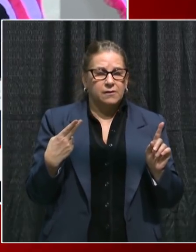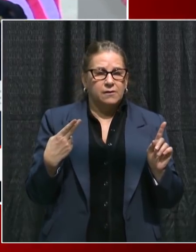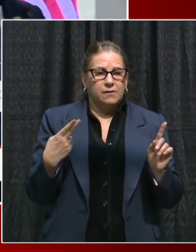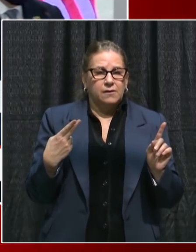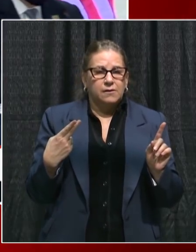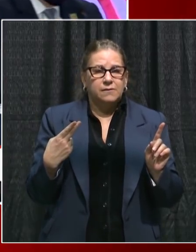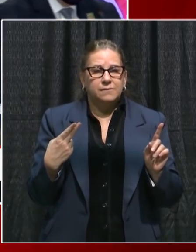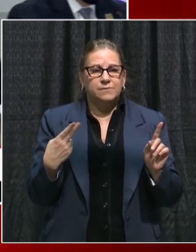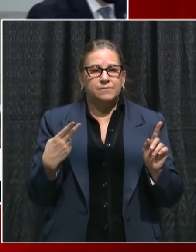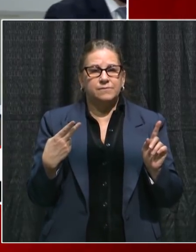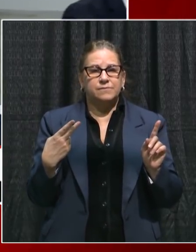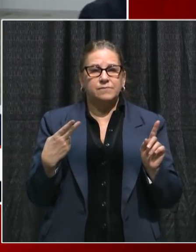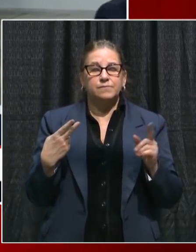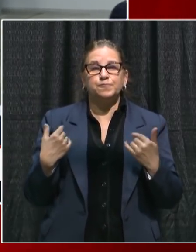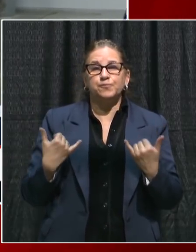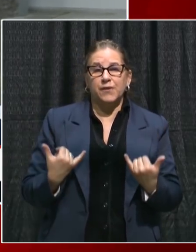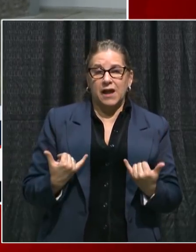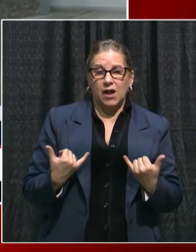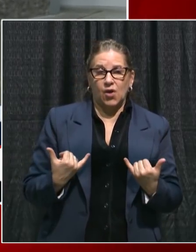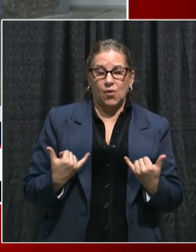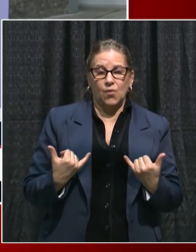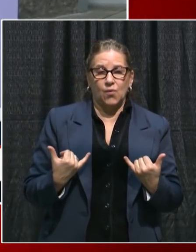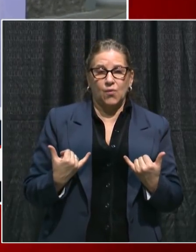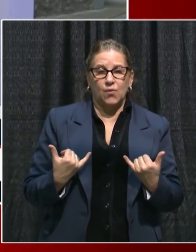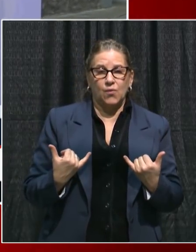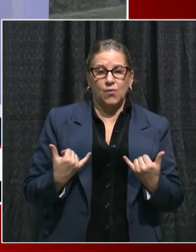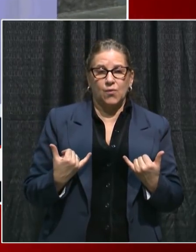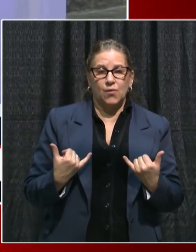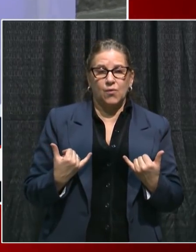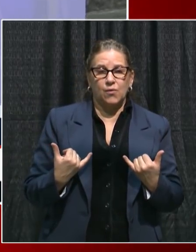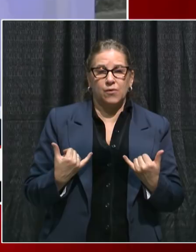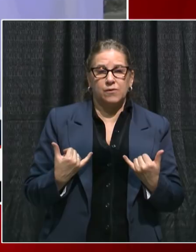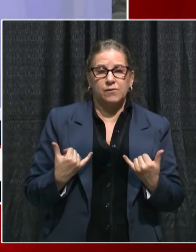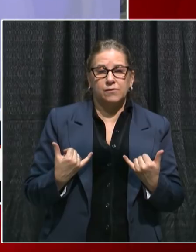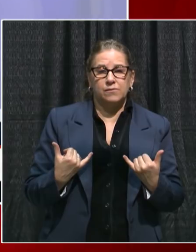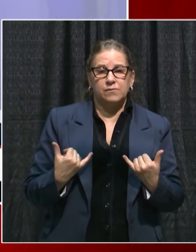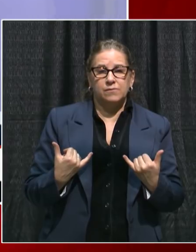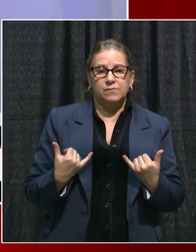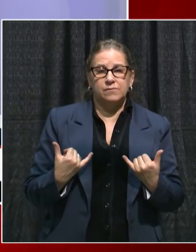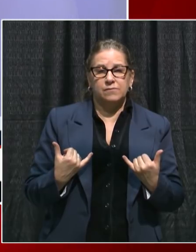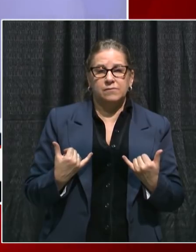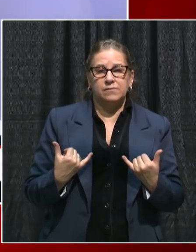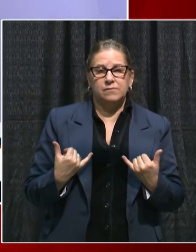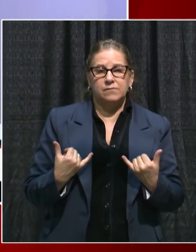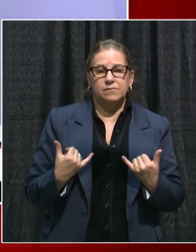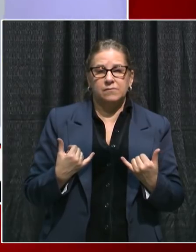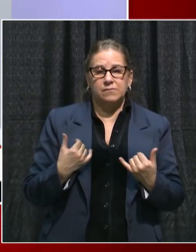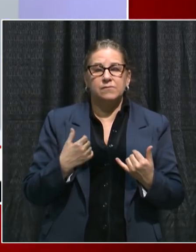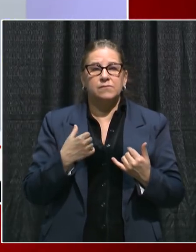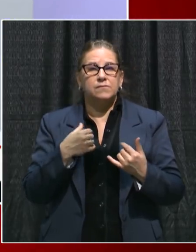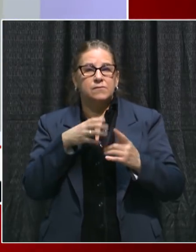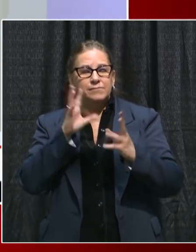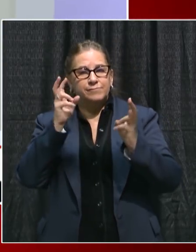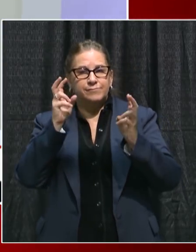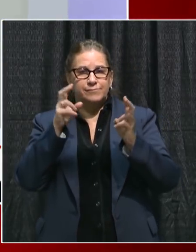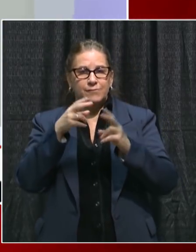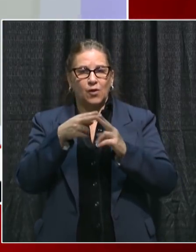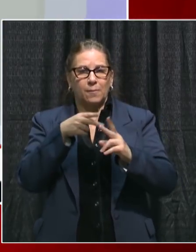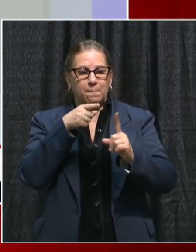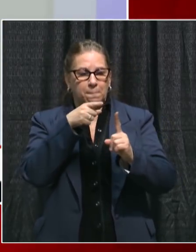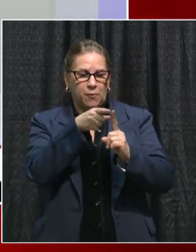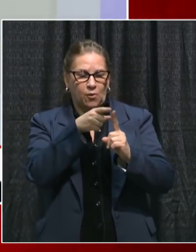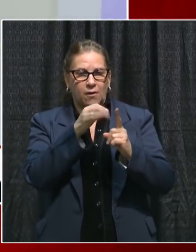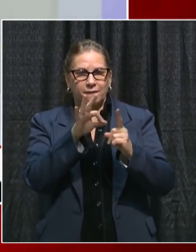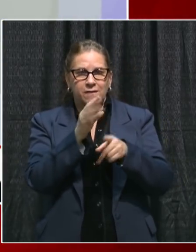We are deploying the point of care instruments now. We're in the process of deploying those, and we have